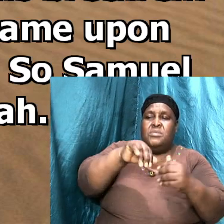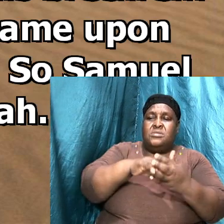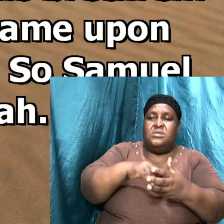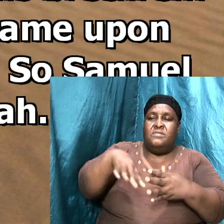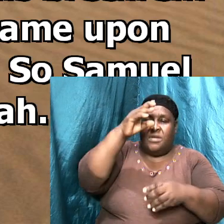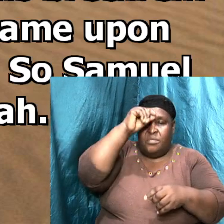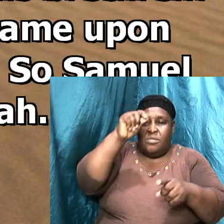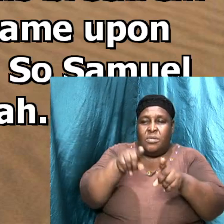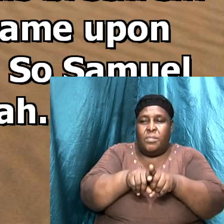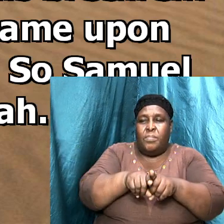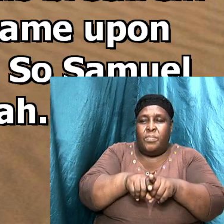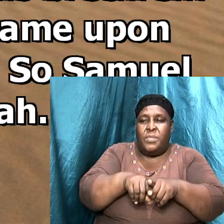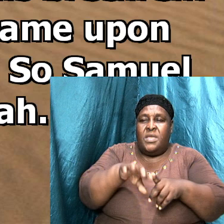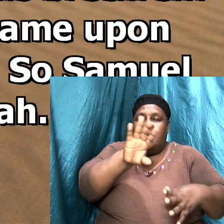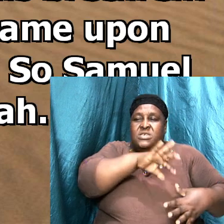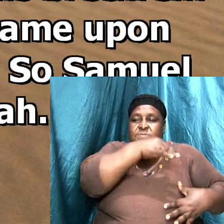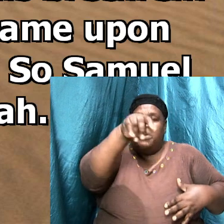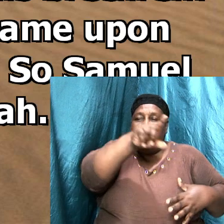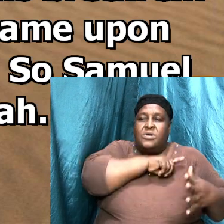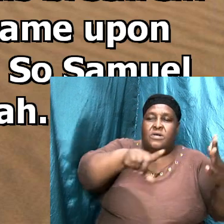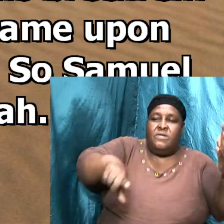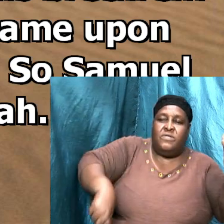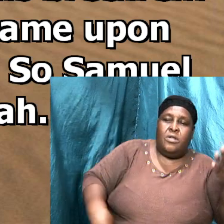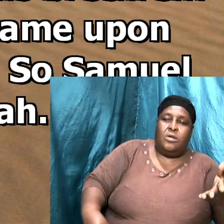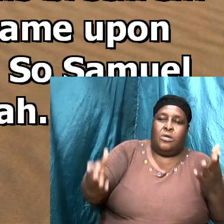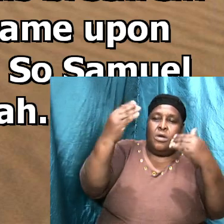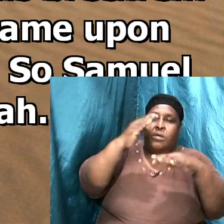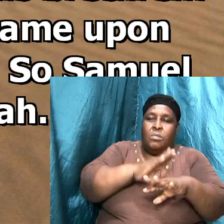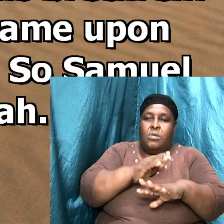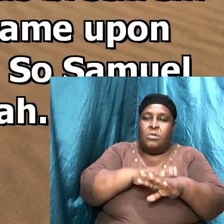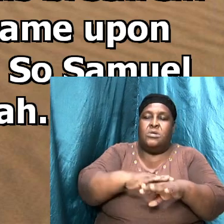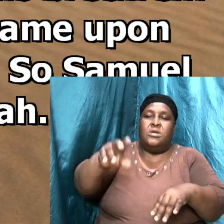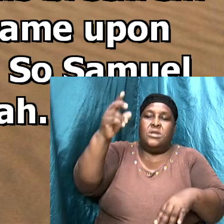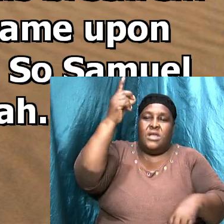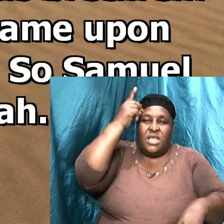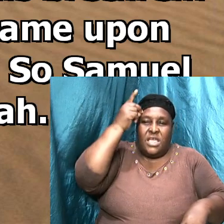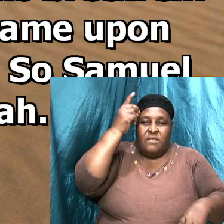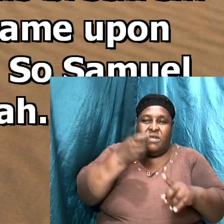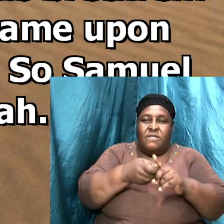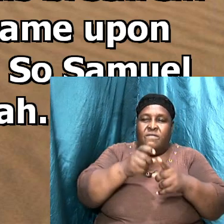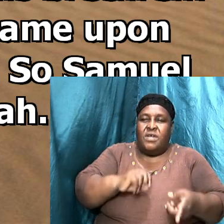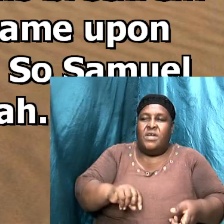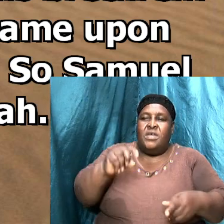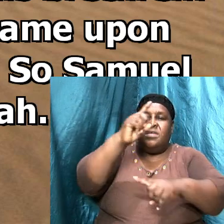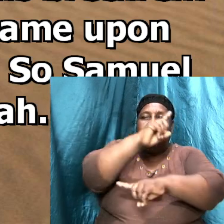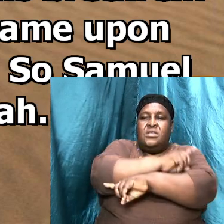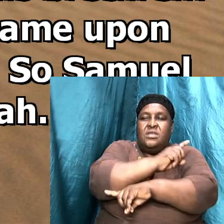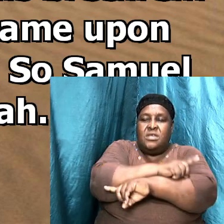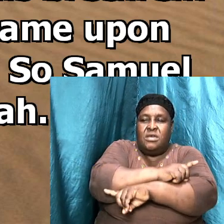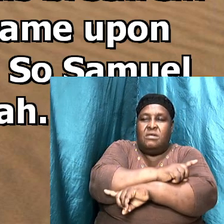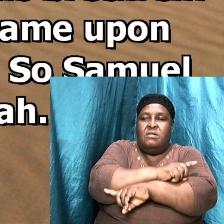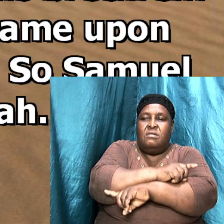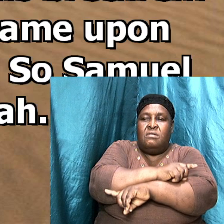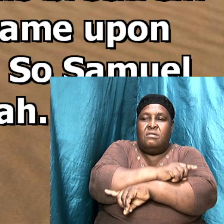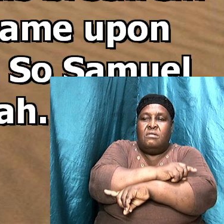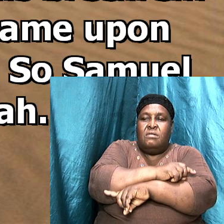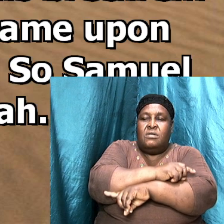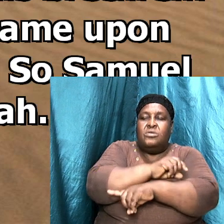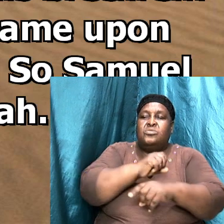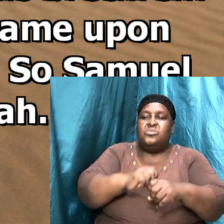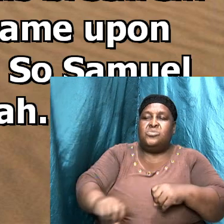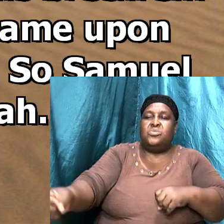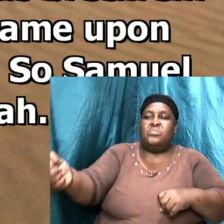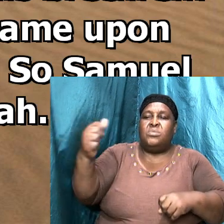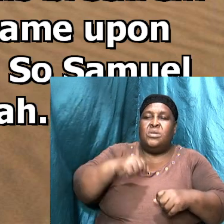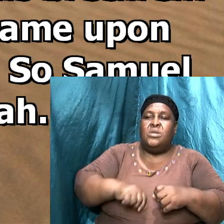anointed him, what happened? The Bible says, And the Spirit of the Lord came upon David from that day forward. So Samuel